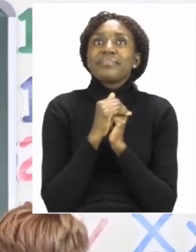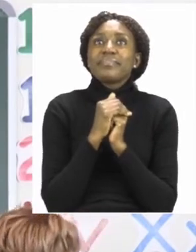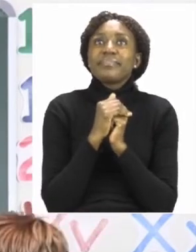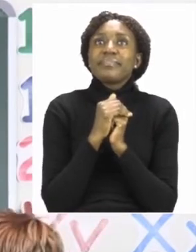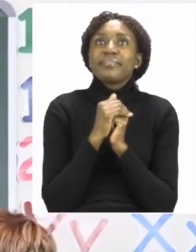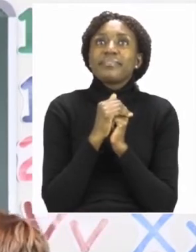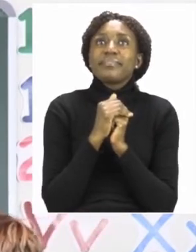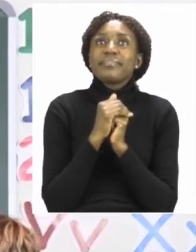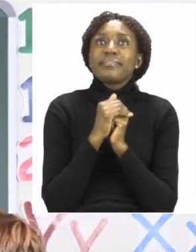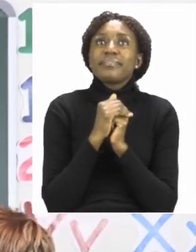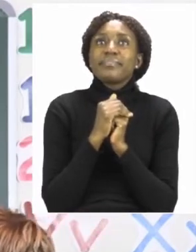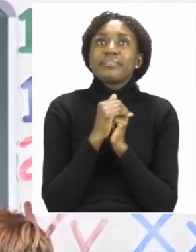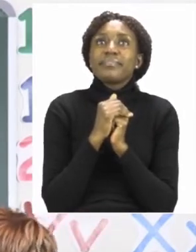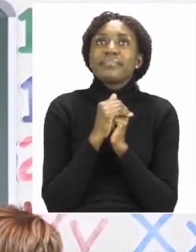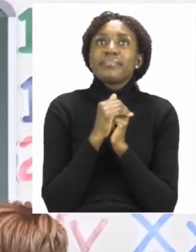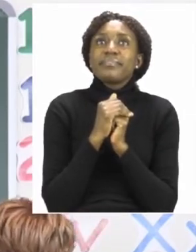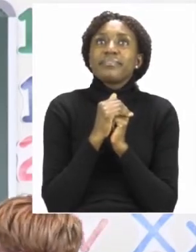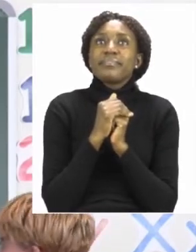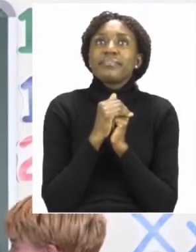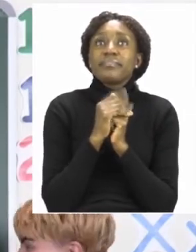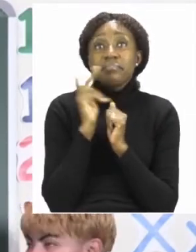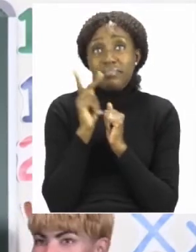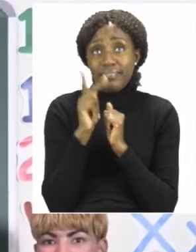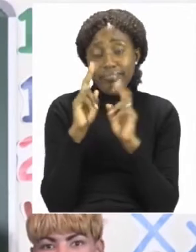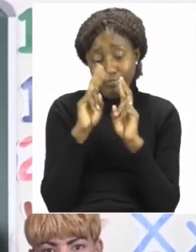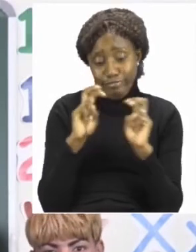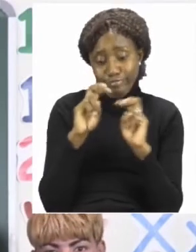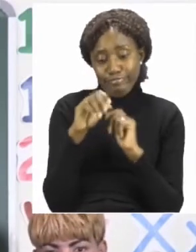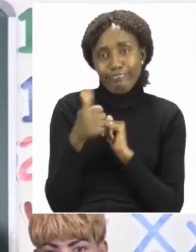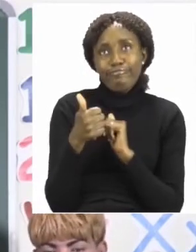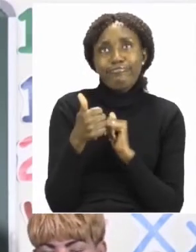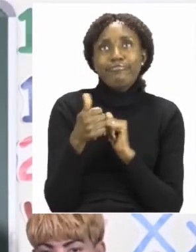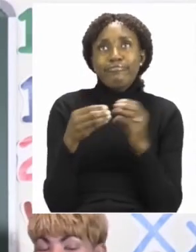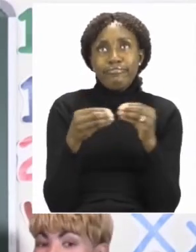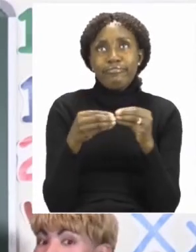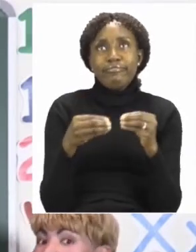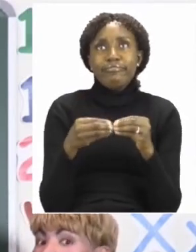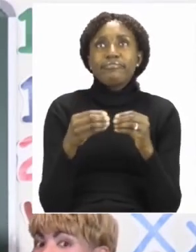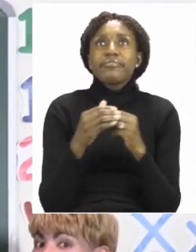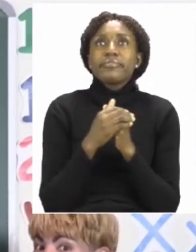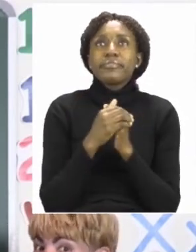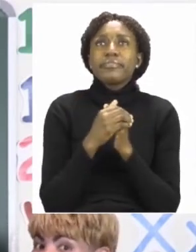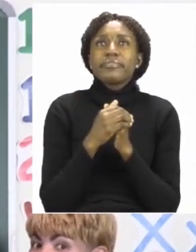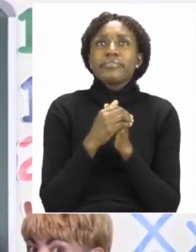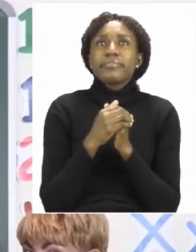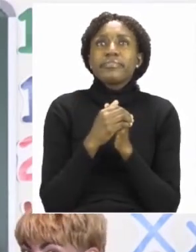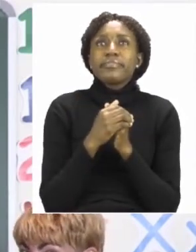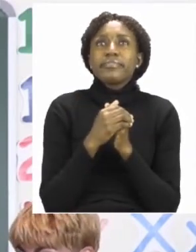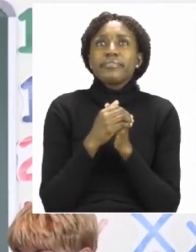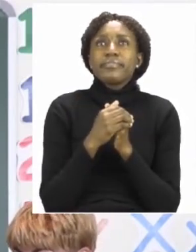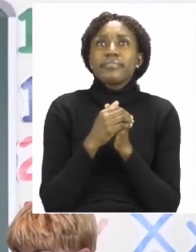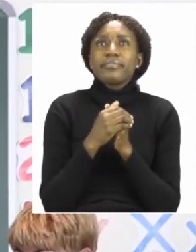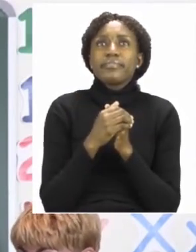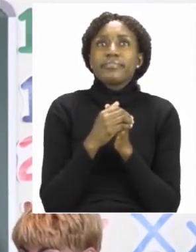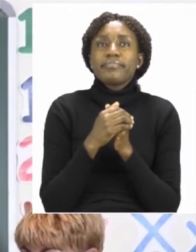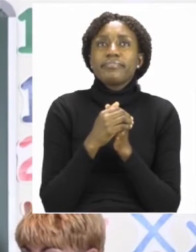good now let's find the next piece do you remember the first piece